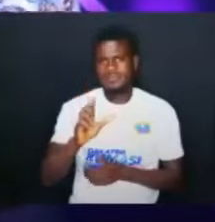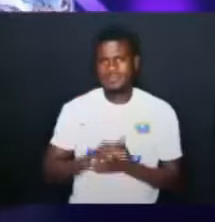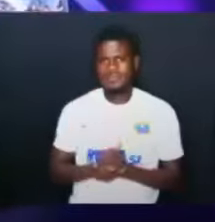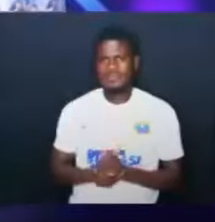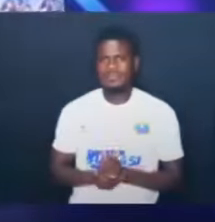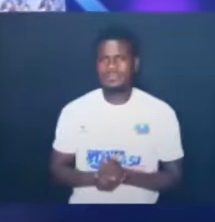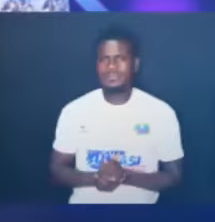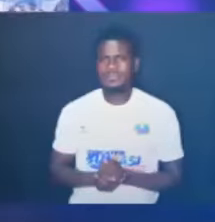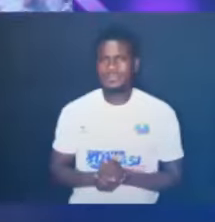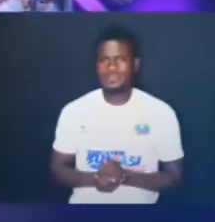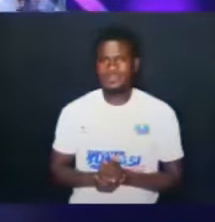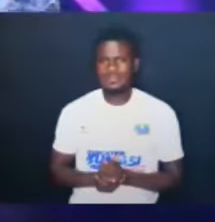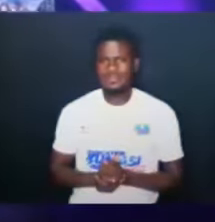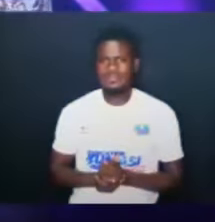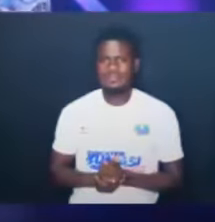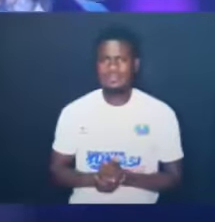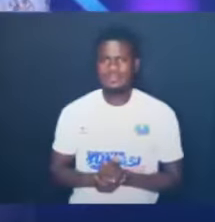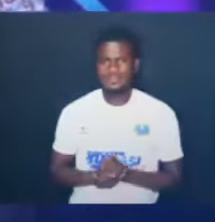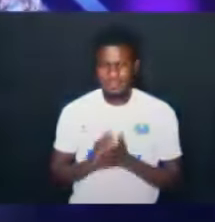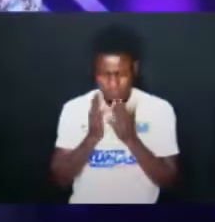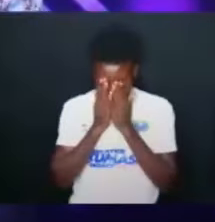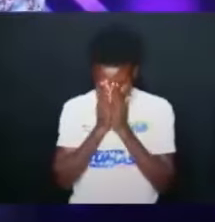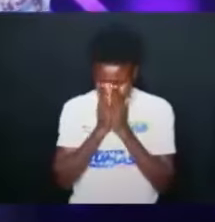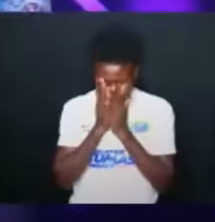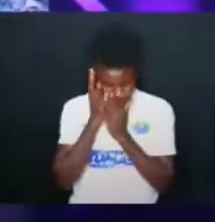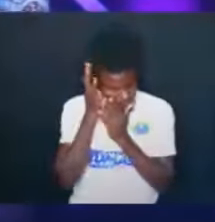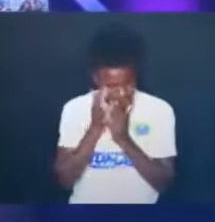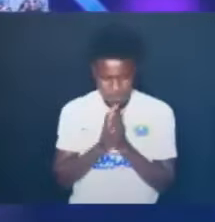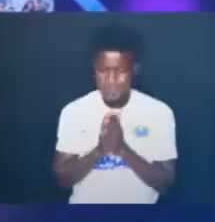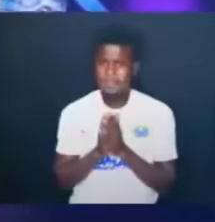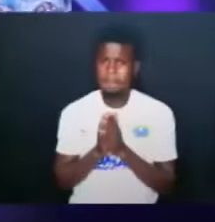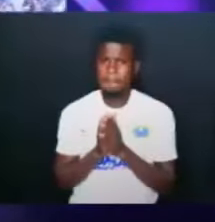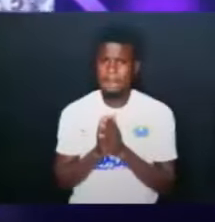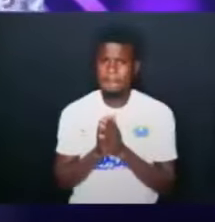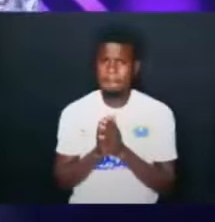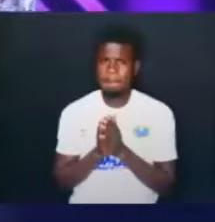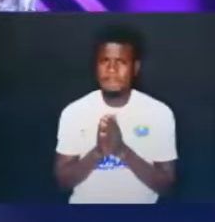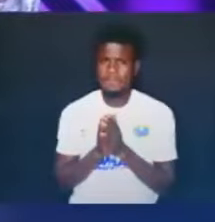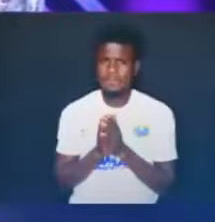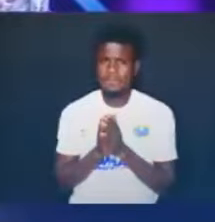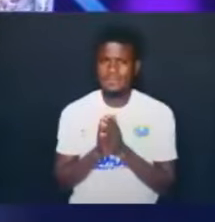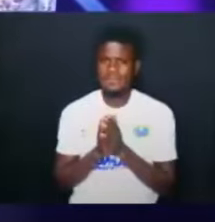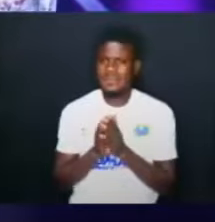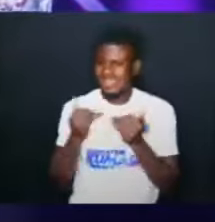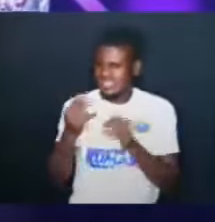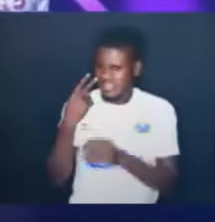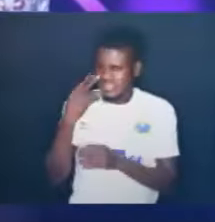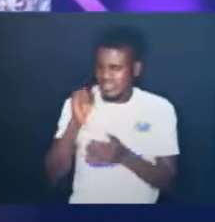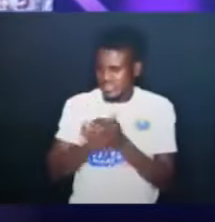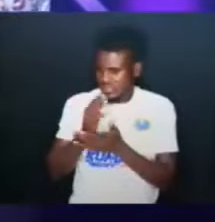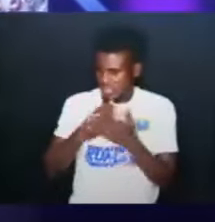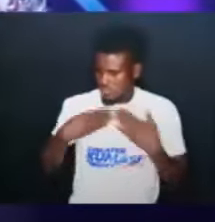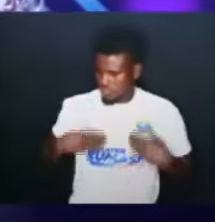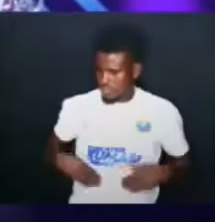wo nyankopon afode fidaben and a one year no ne Saul no so nyankopon. Now you can see a backslider. Ahai